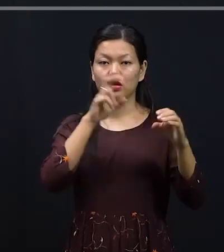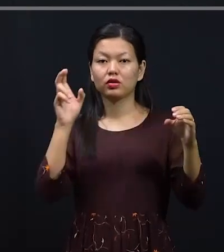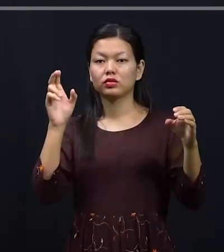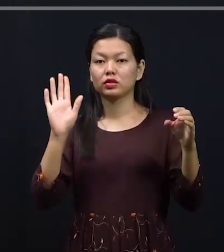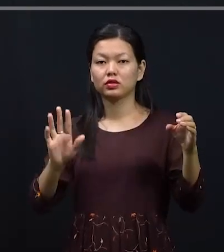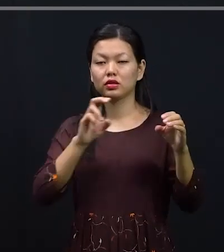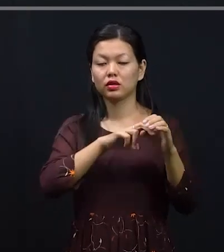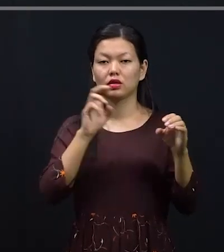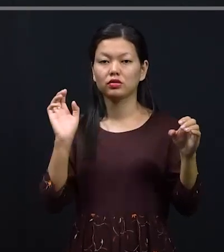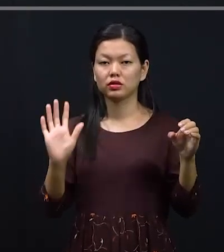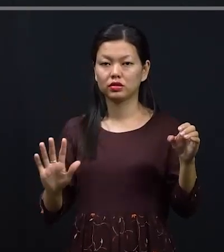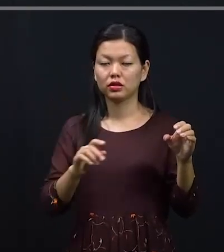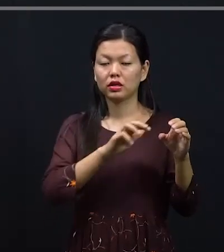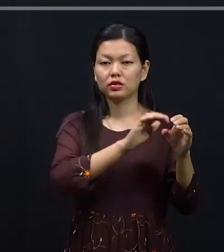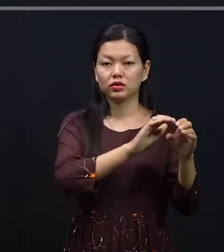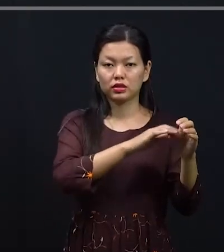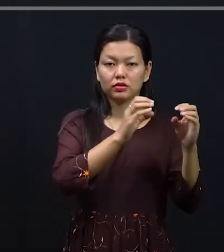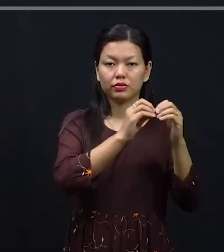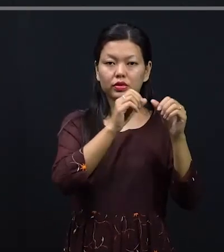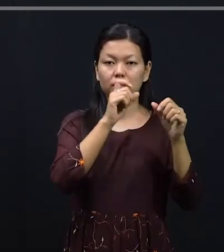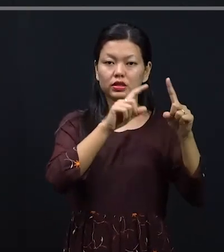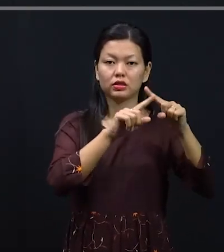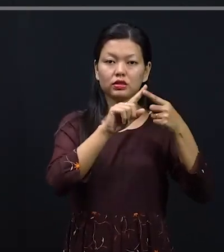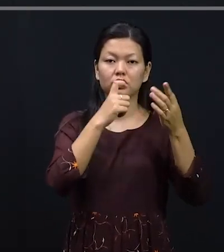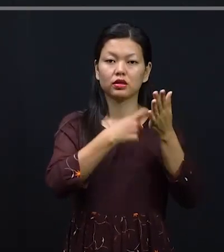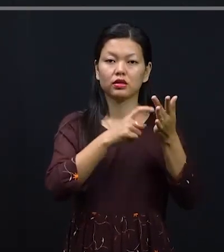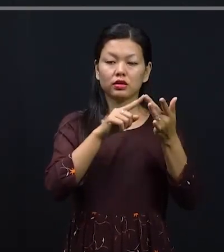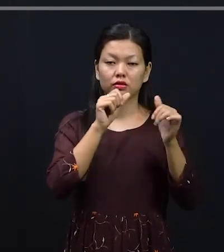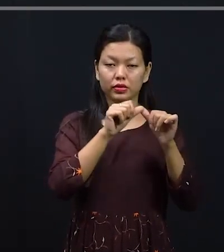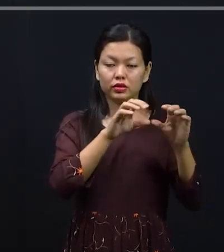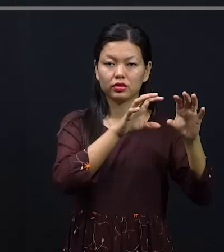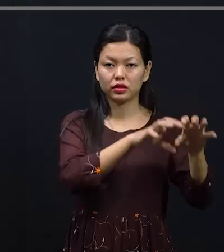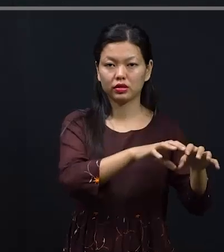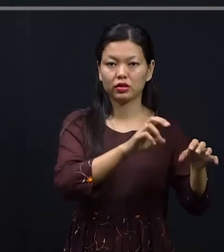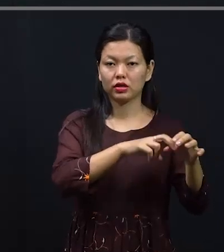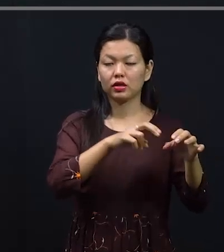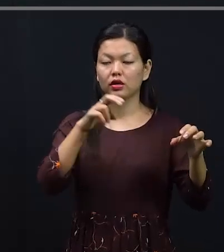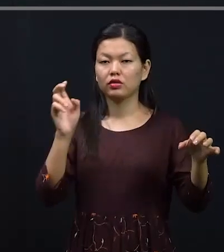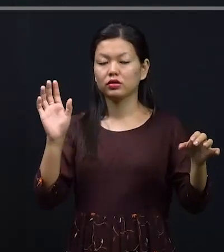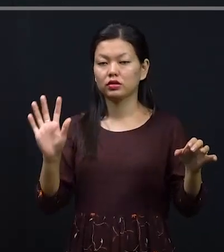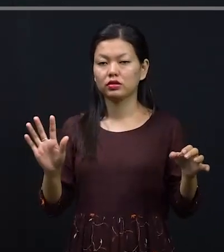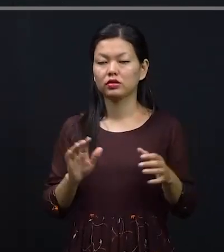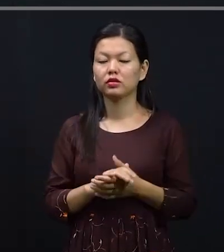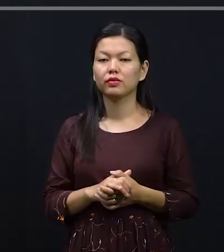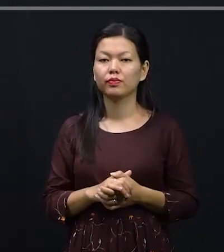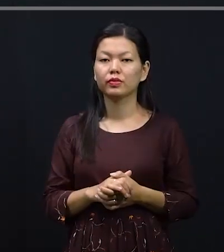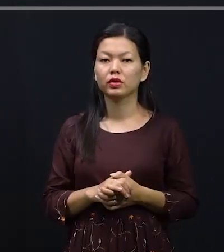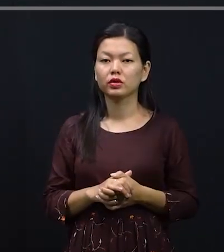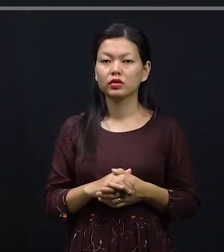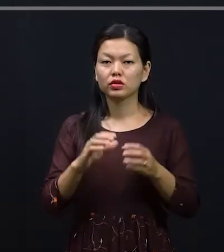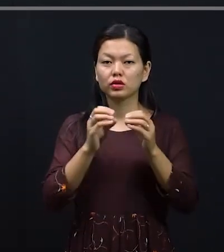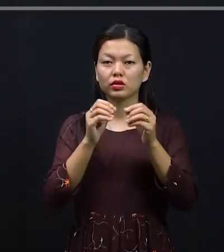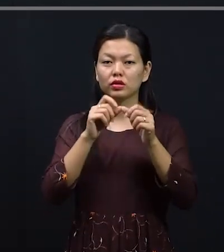a bacteriophage, which is a phage, which is a virus which infects bacteria, consists of a head which